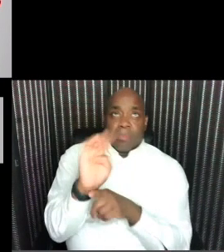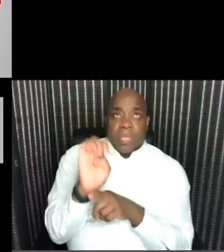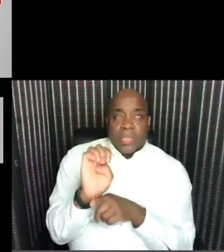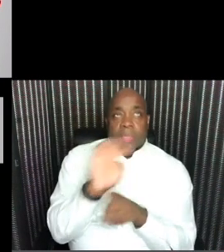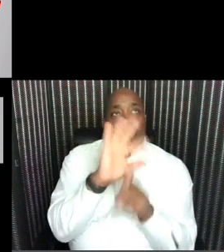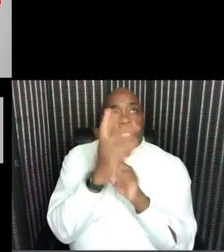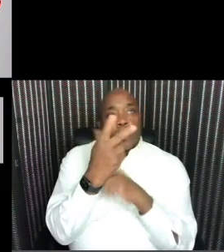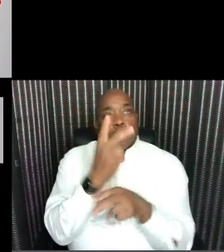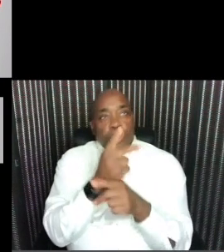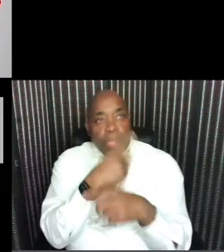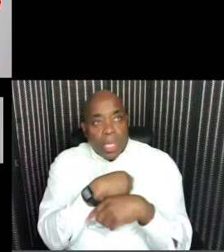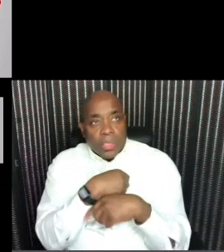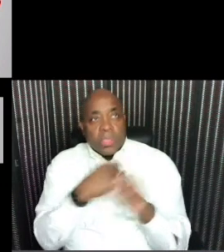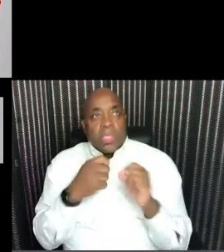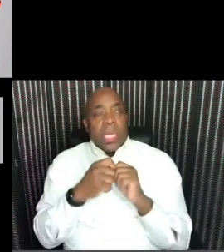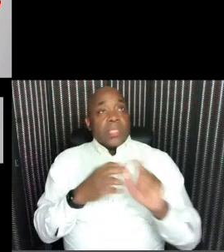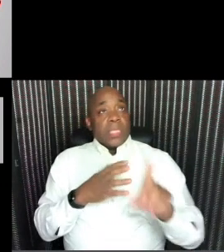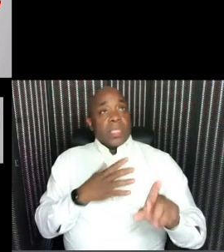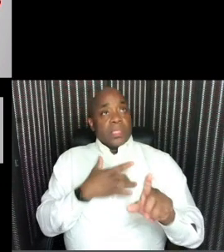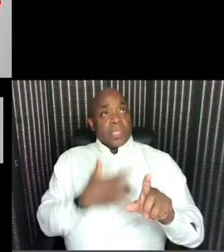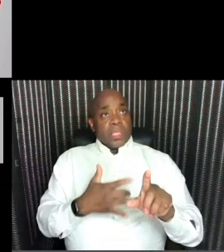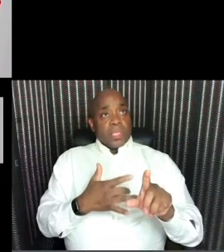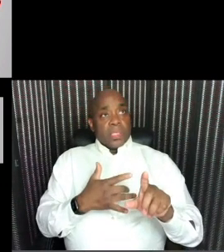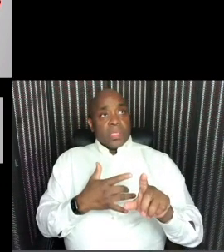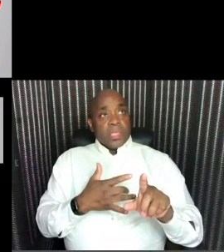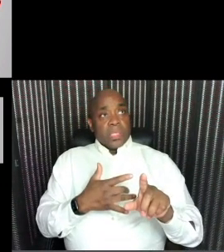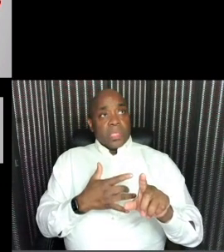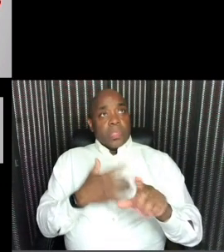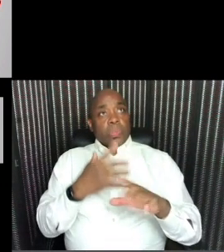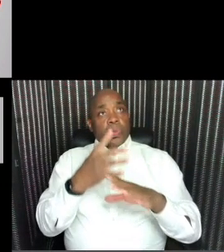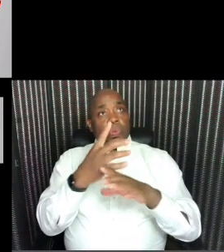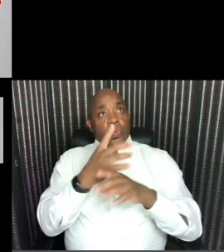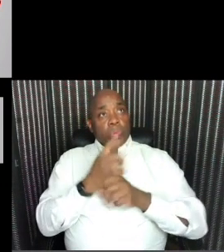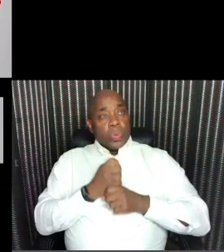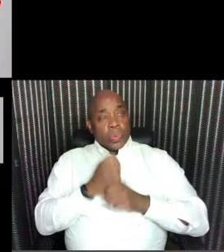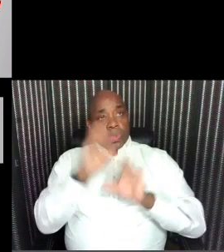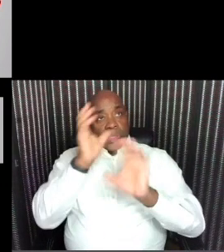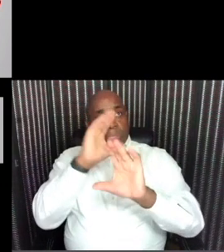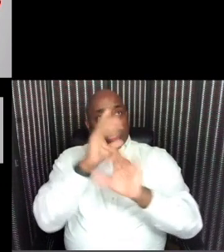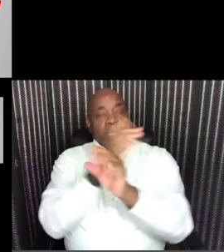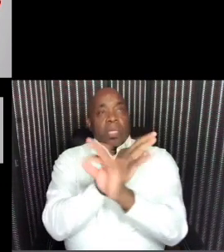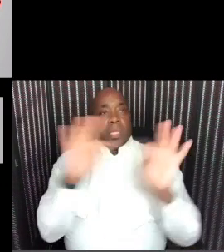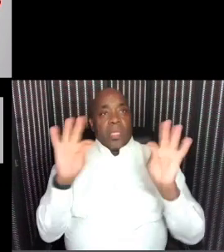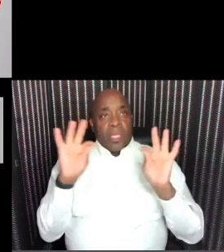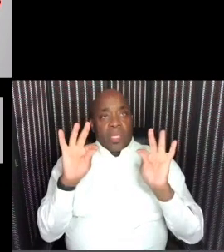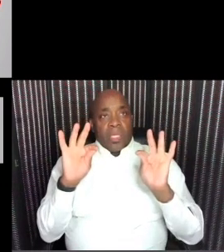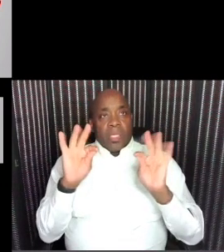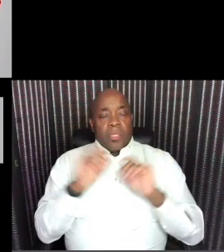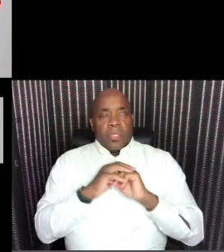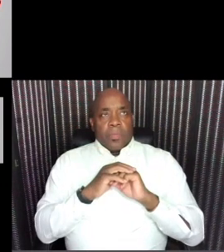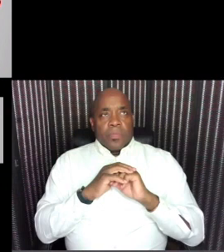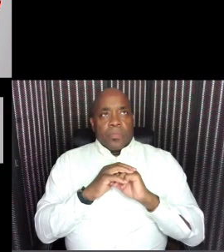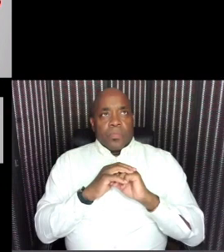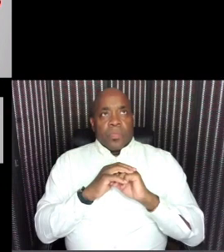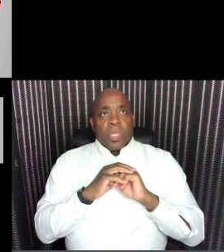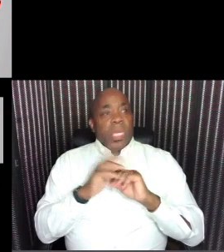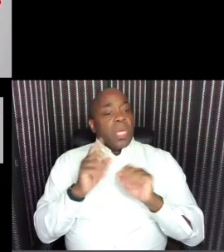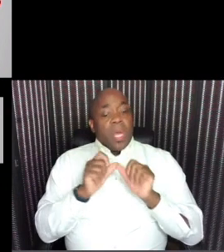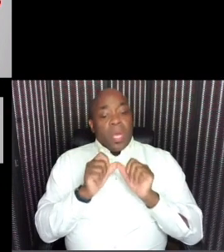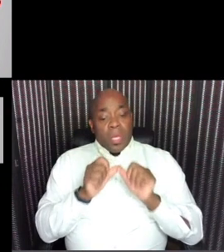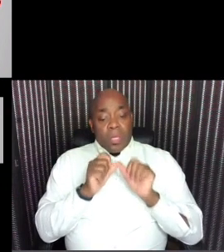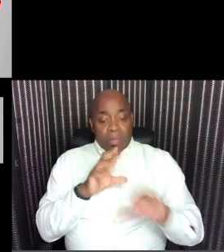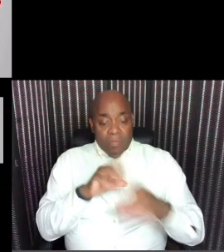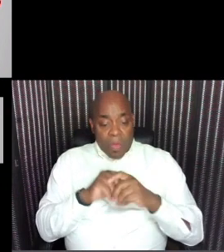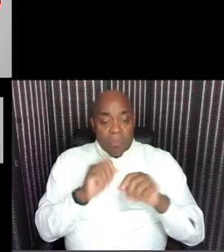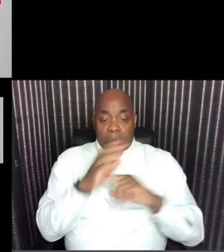as a tendency to seek liberation. And I think about this in particular as I continue to engage with Black historic